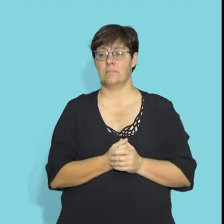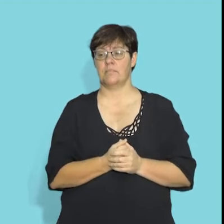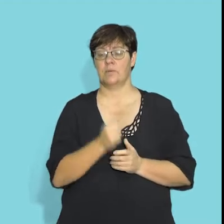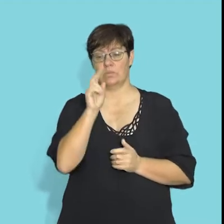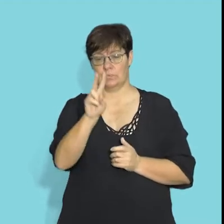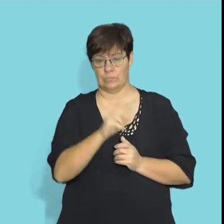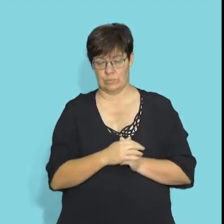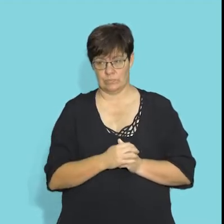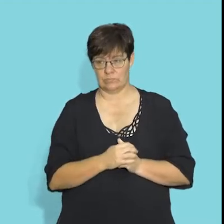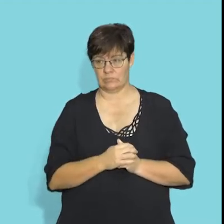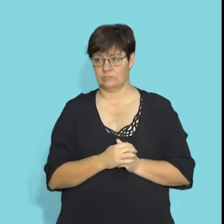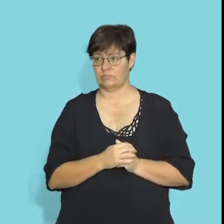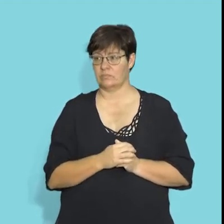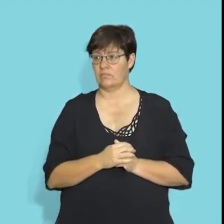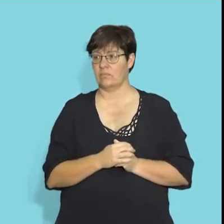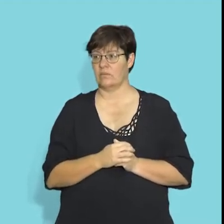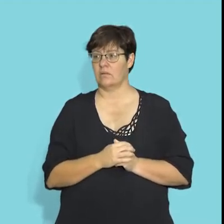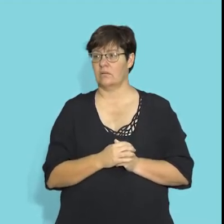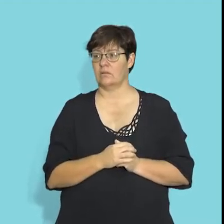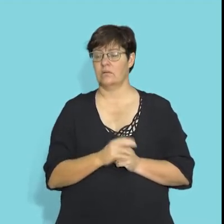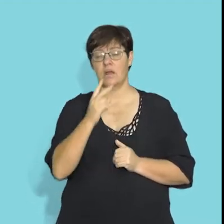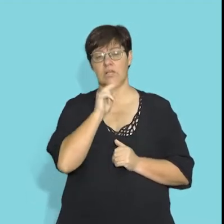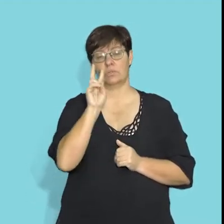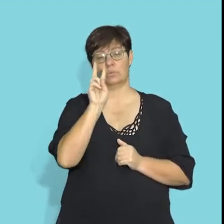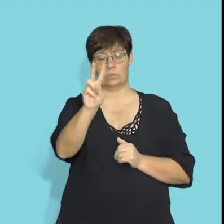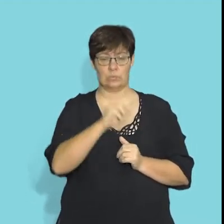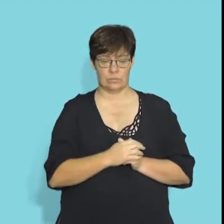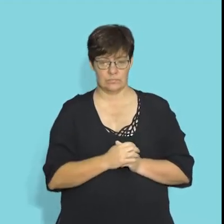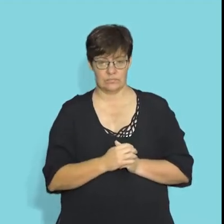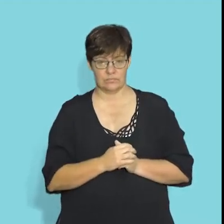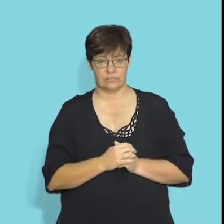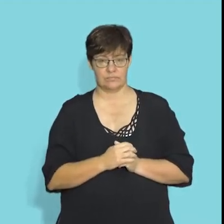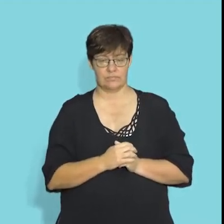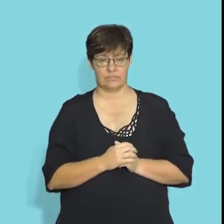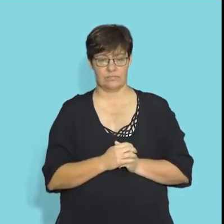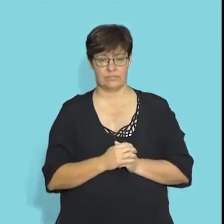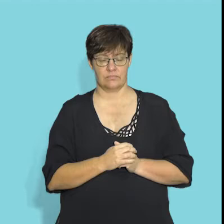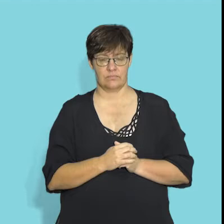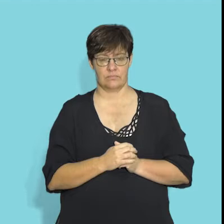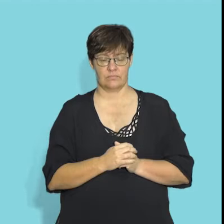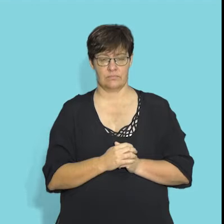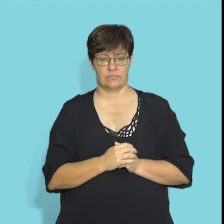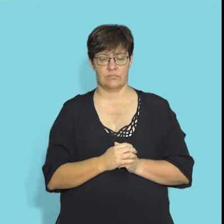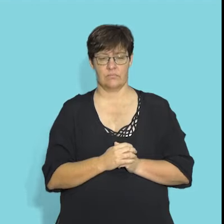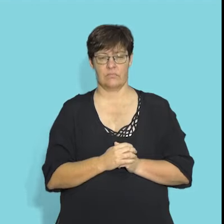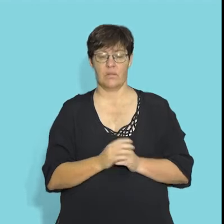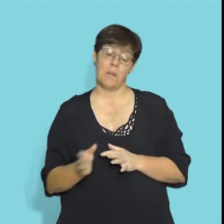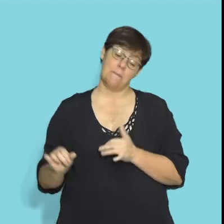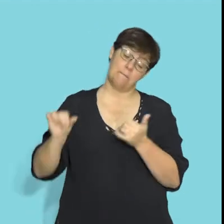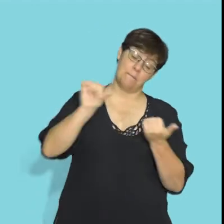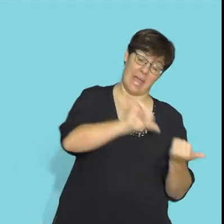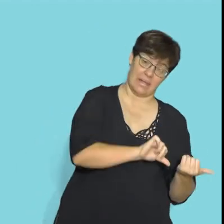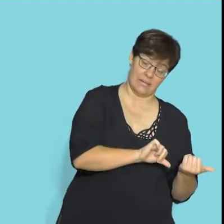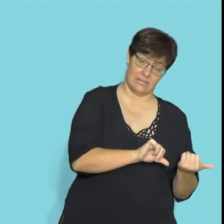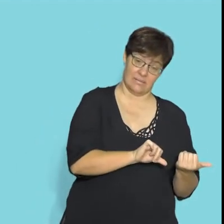is 2. And so this gradient has got a gradient of 2. Now if we go